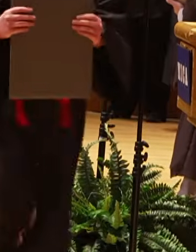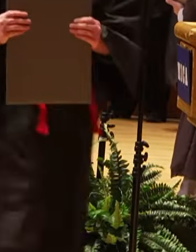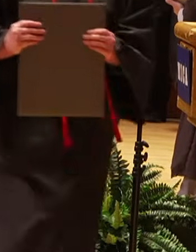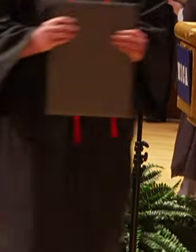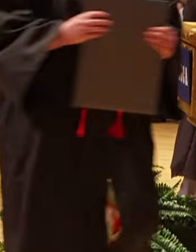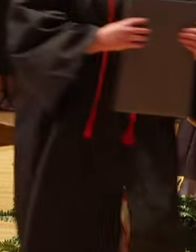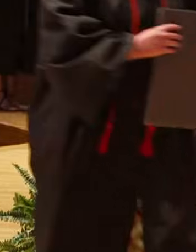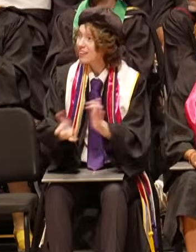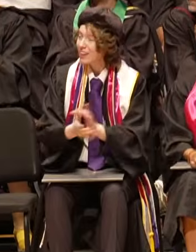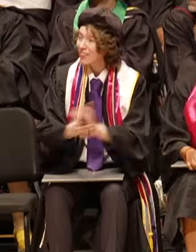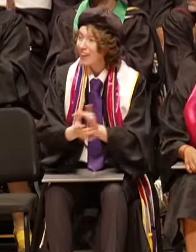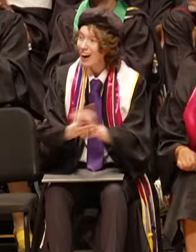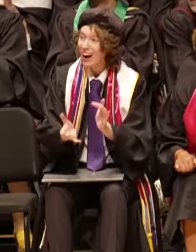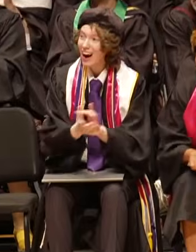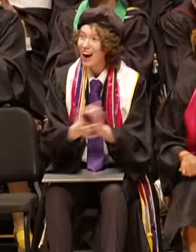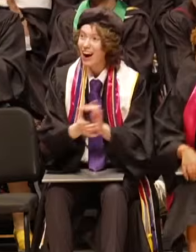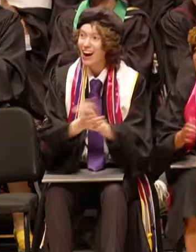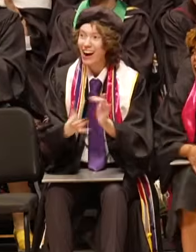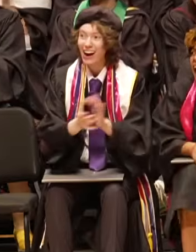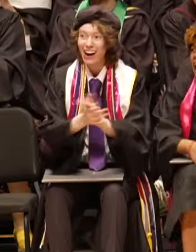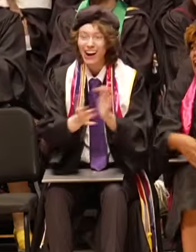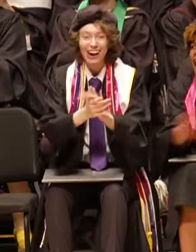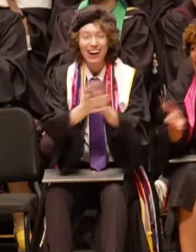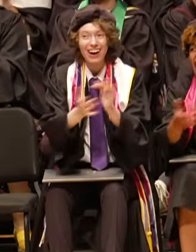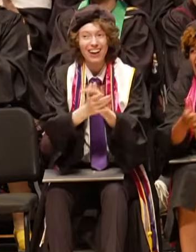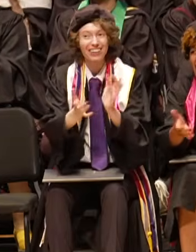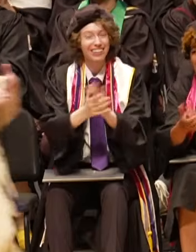Sierra Redding.